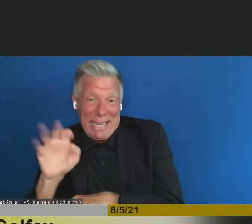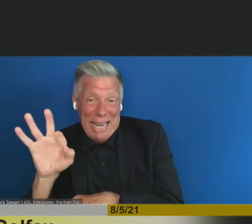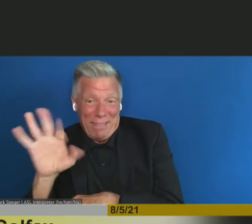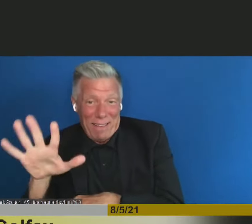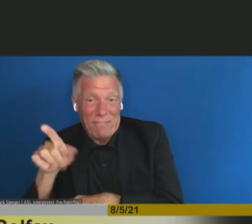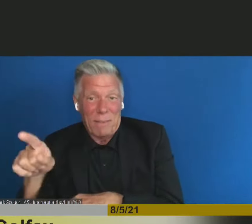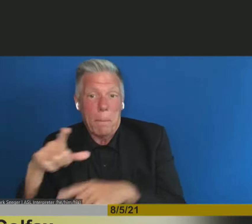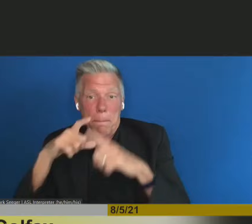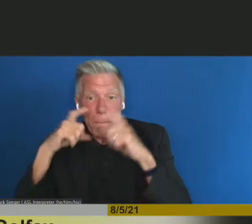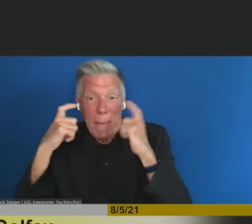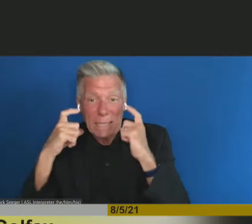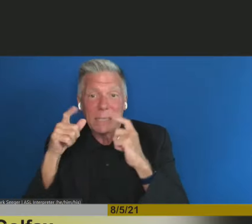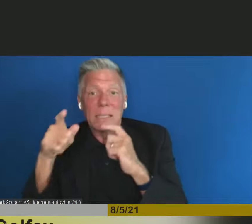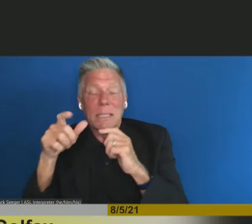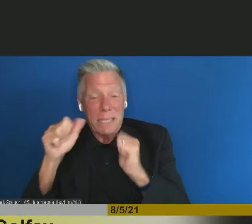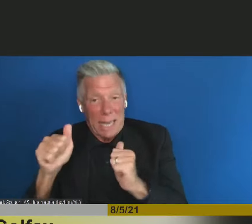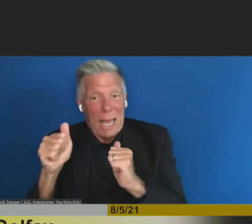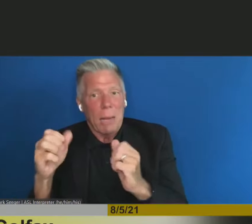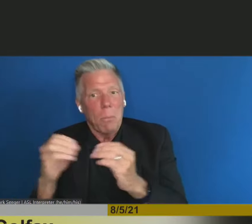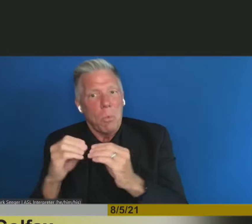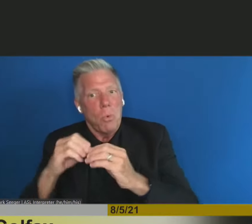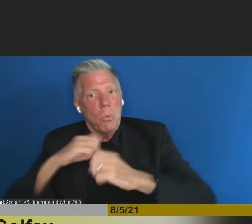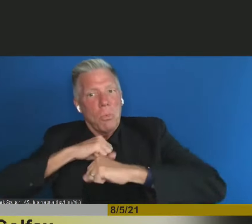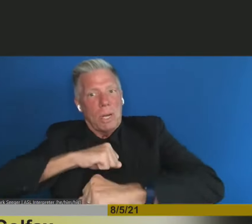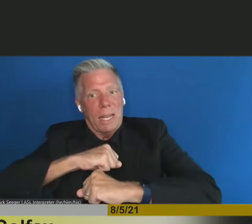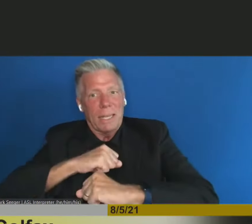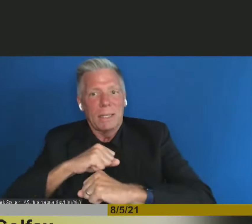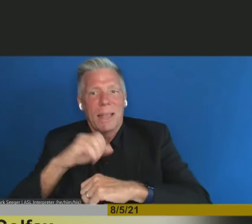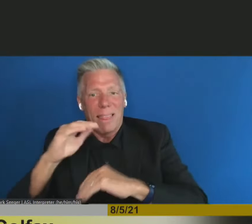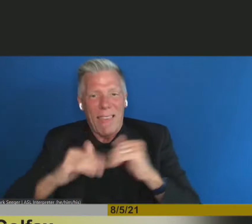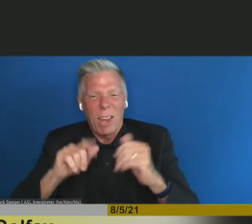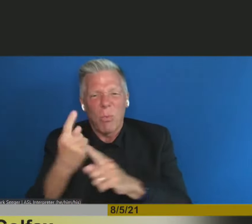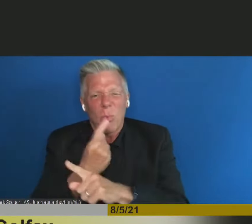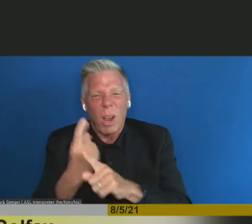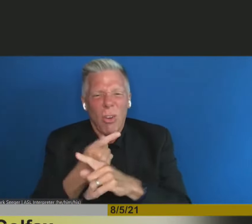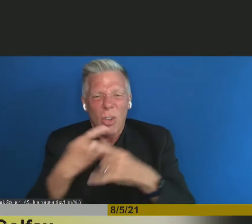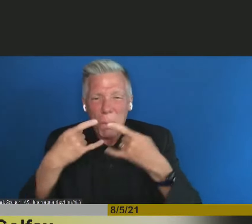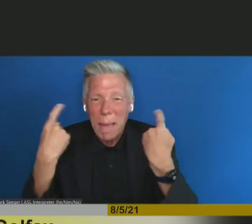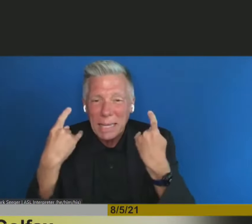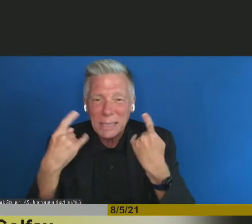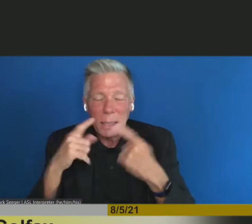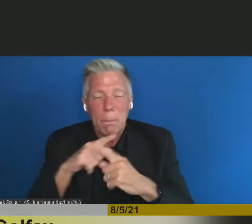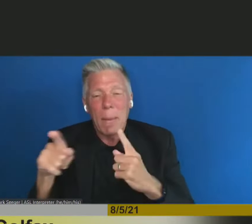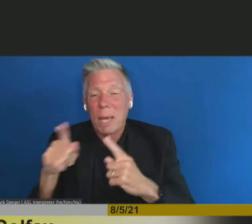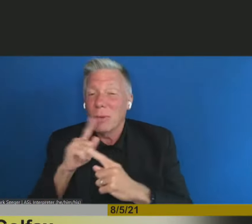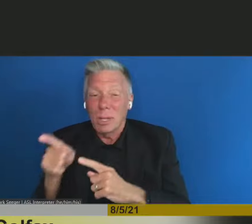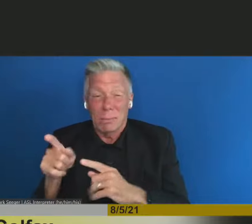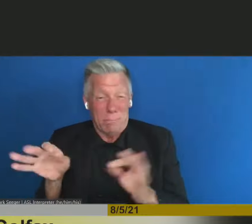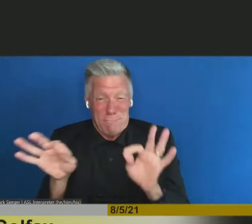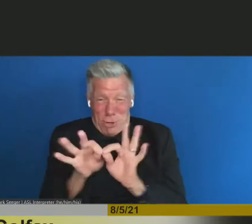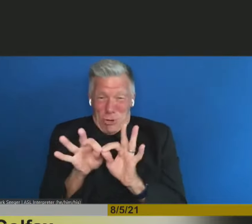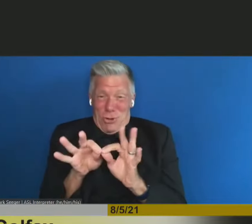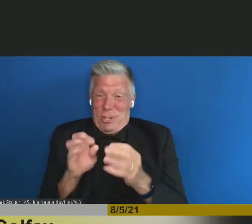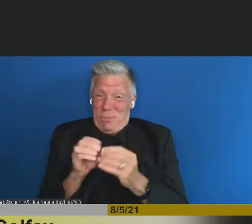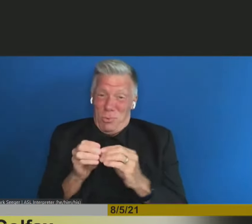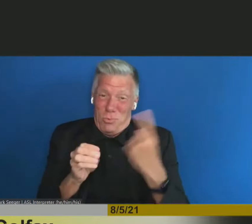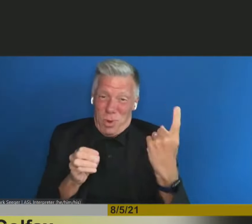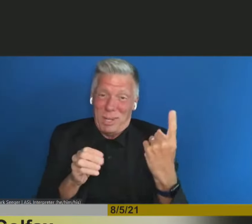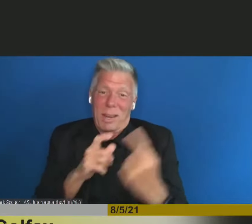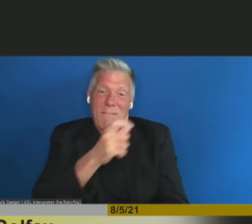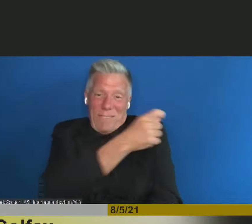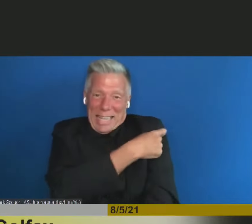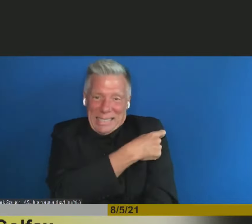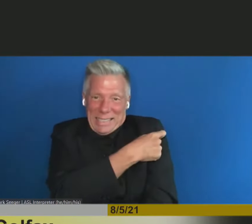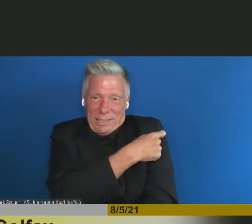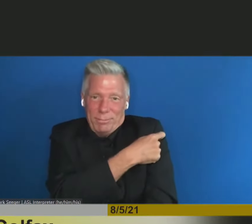than the surgical mask. But really, it's both about getting that vaccine with Delta here. And,